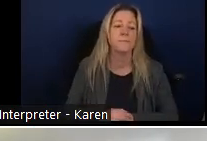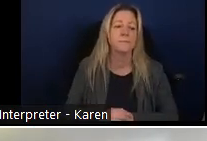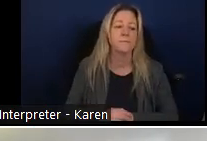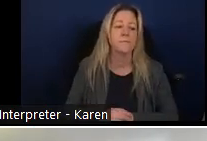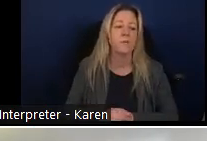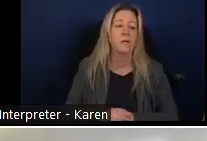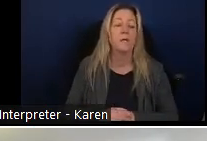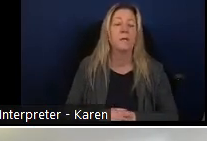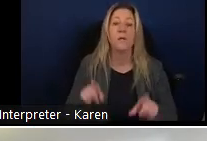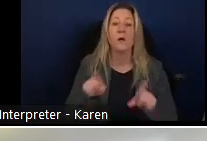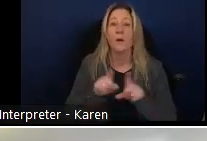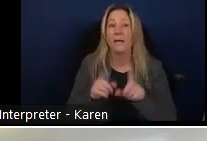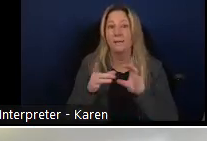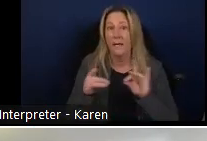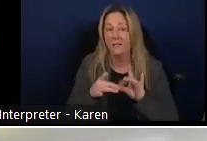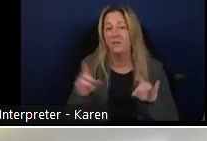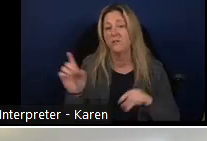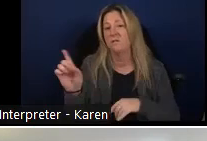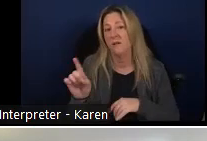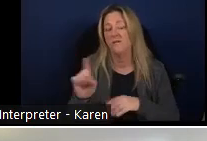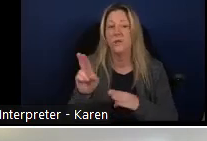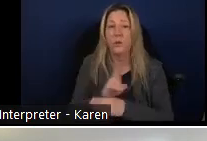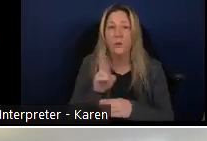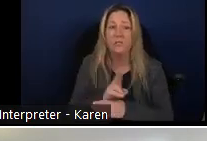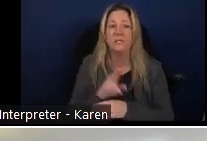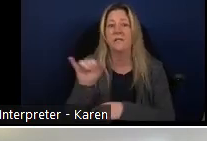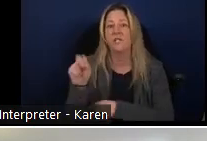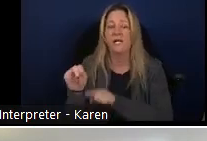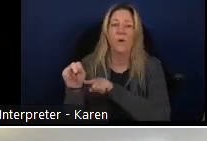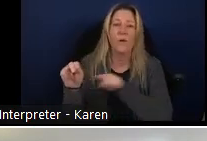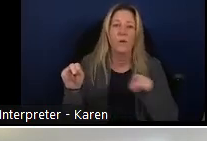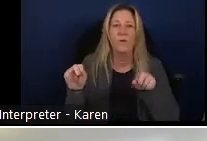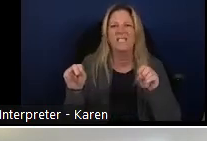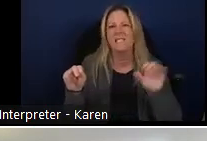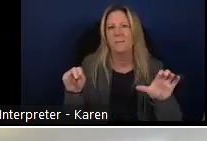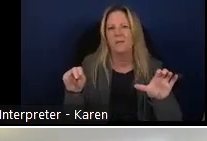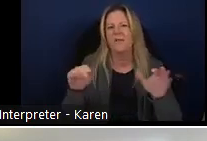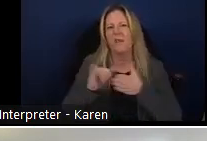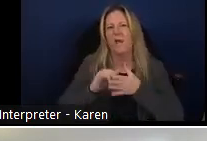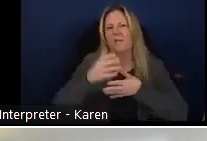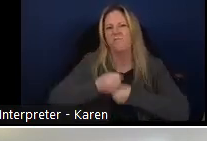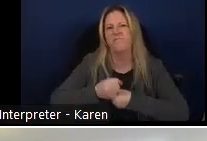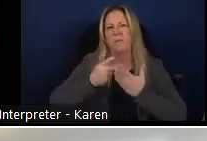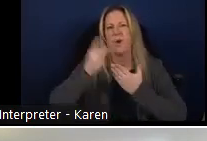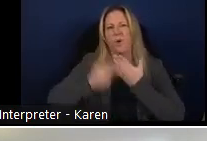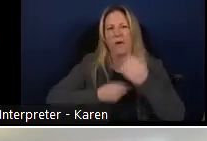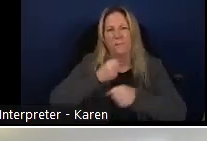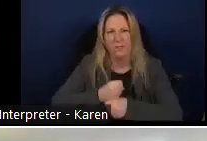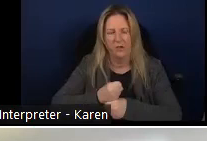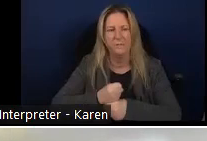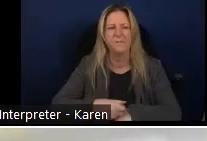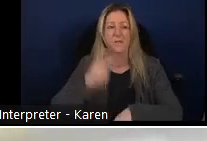So as mentioned, Denver uses a January through December program year for HUD. On this slide, you see a